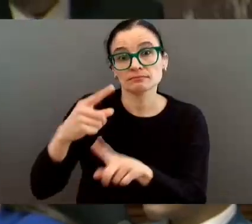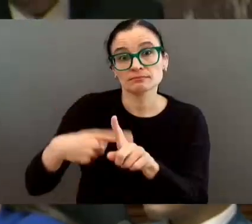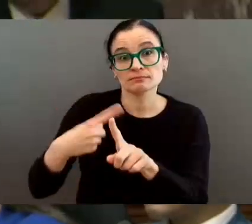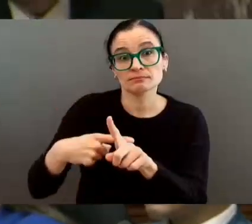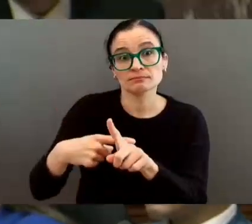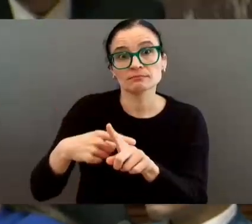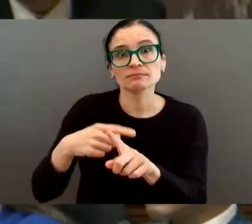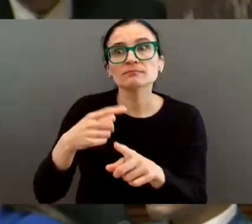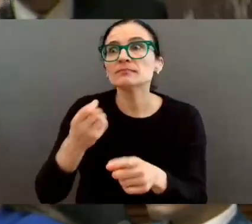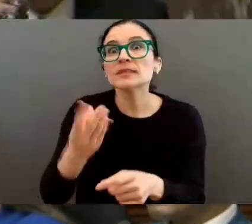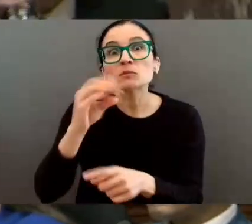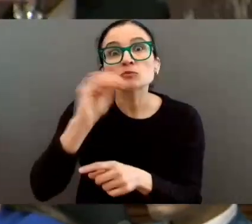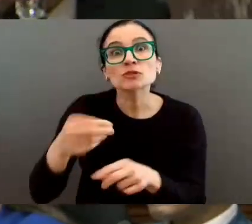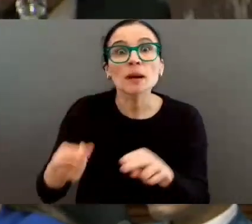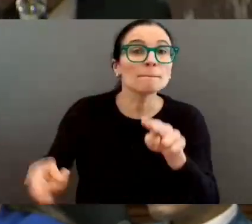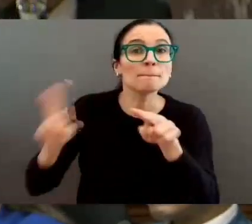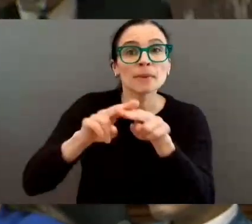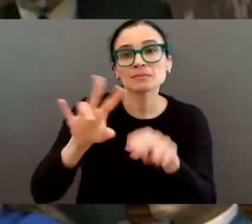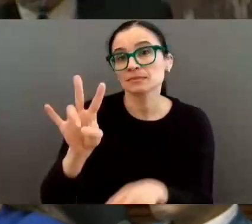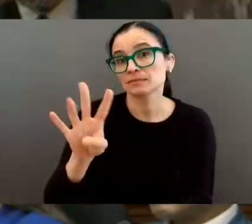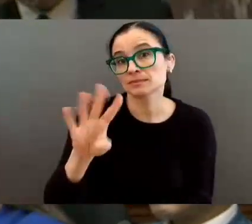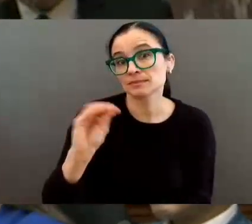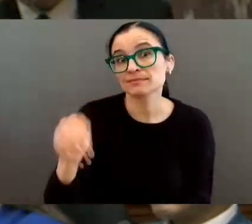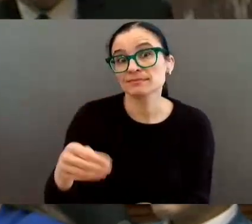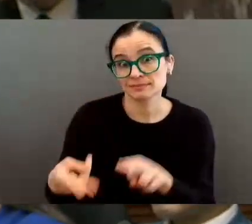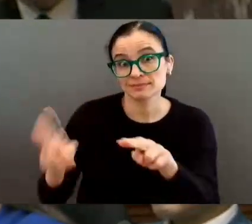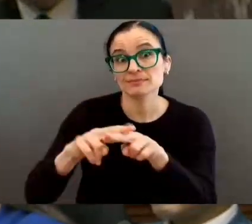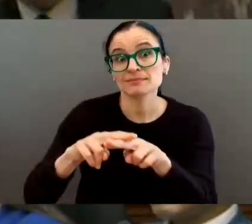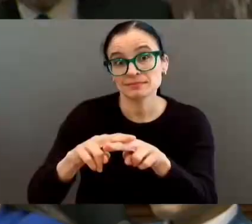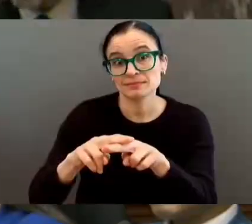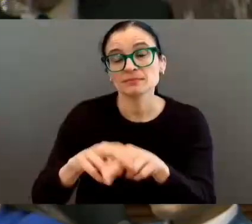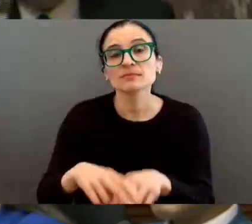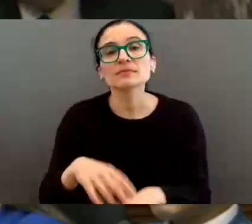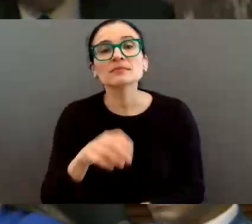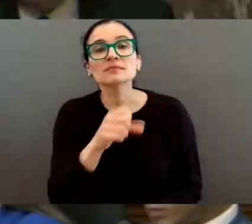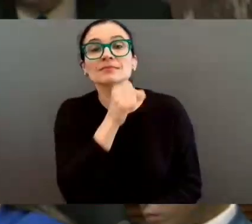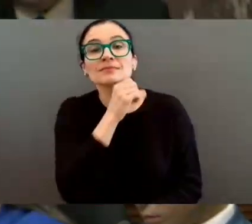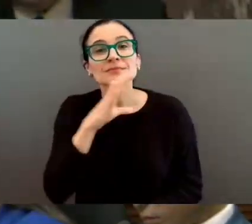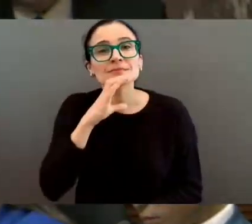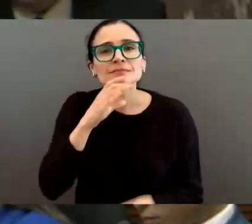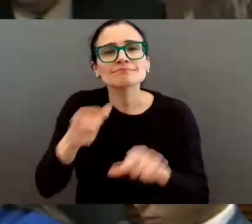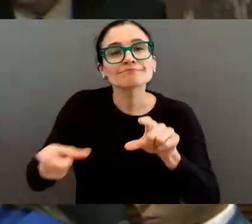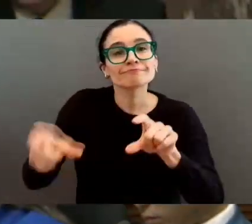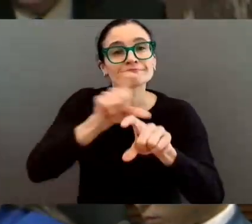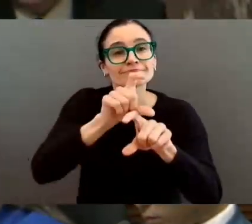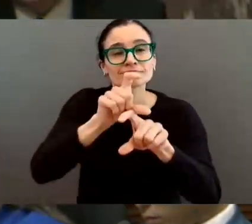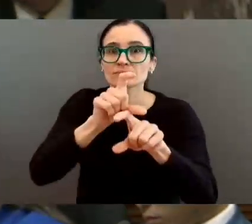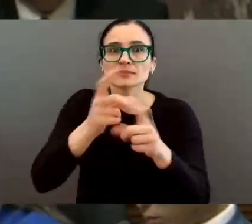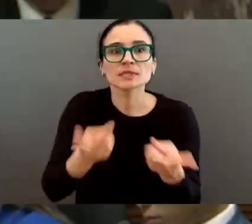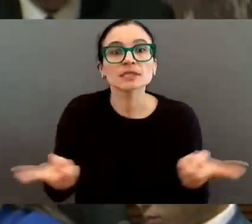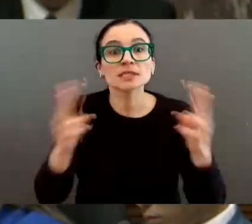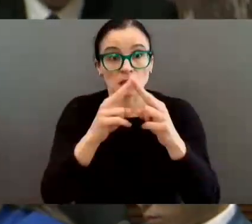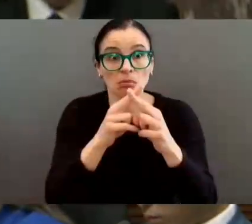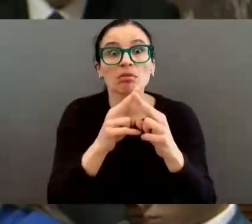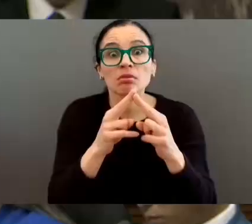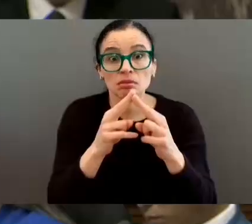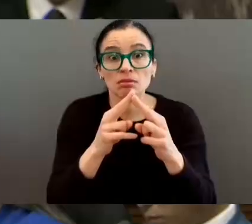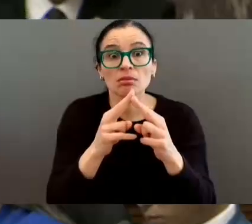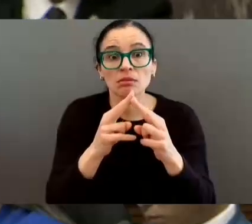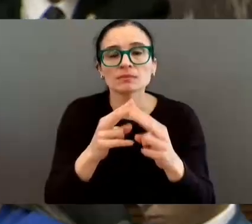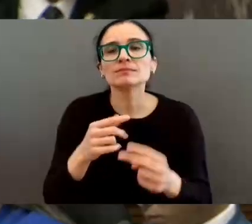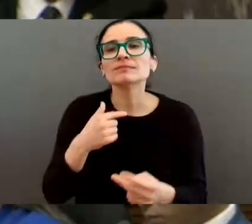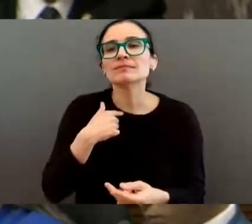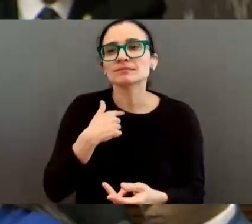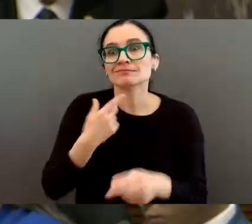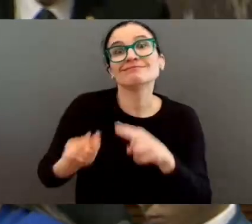senior supplement with this year's budget, and we've increased SAFER grants by 30%. Across government, we